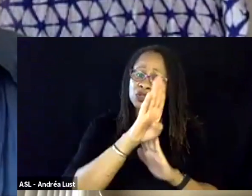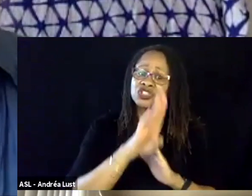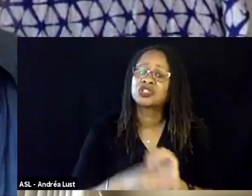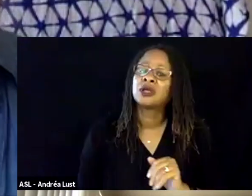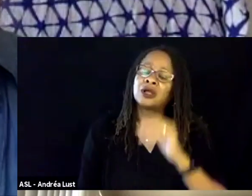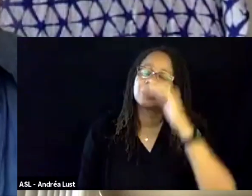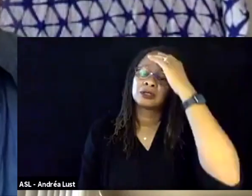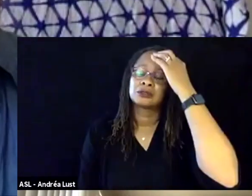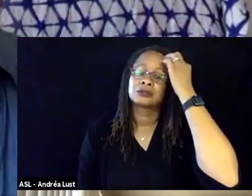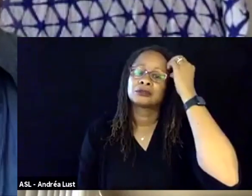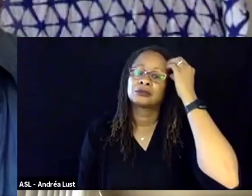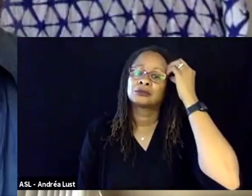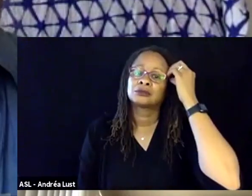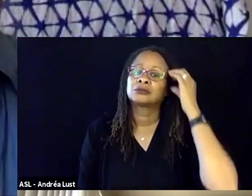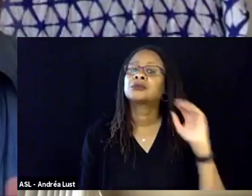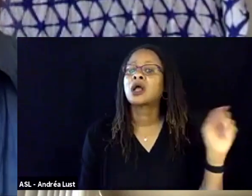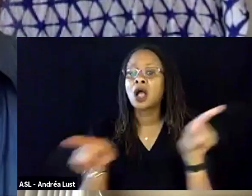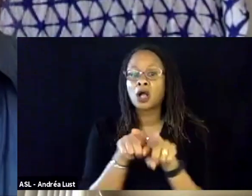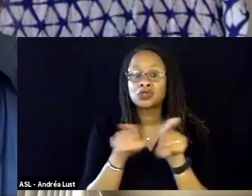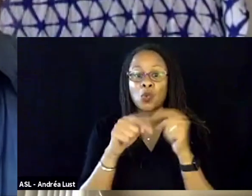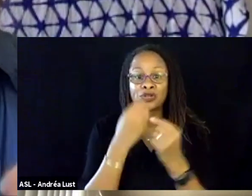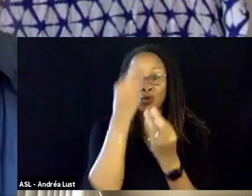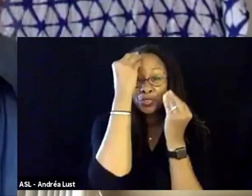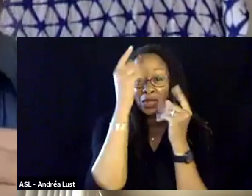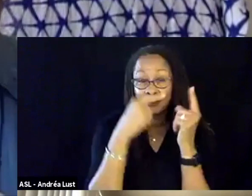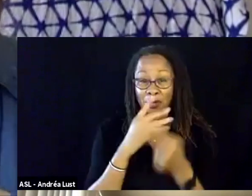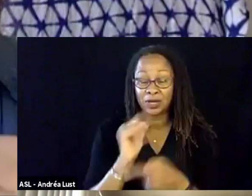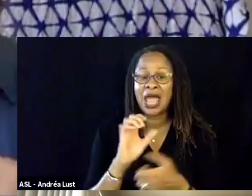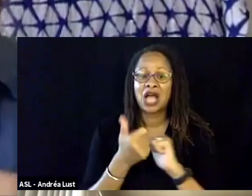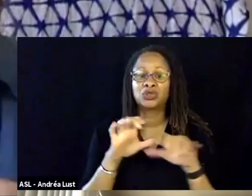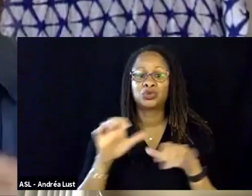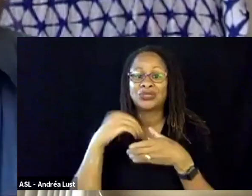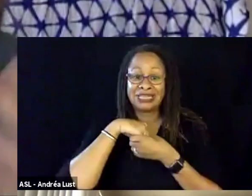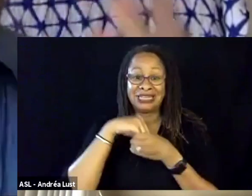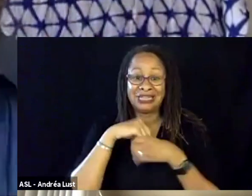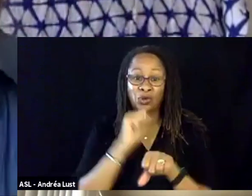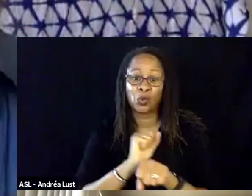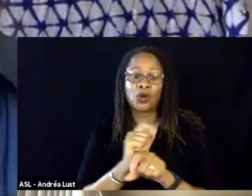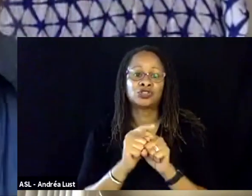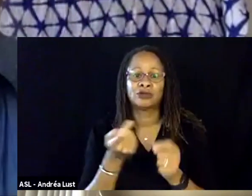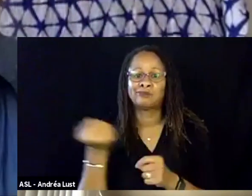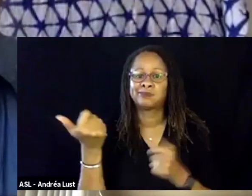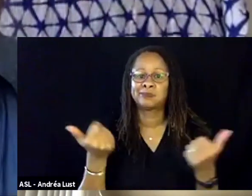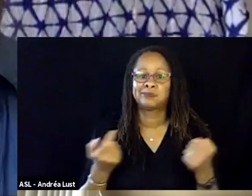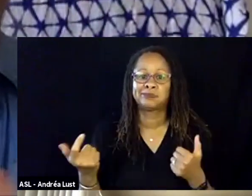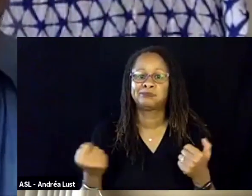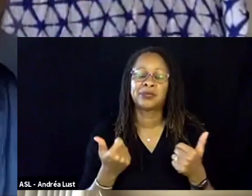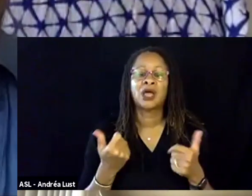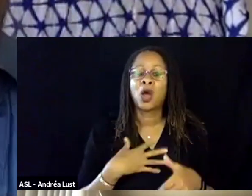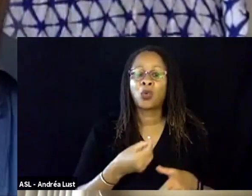So also, when we're thinking about this, how do you do this sort of inner work that you need to do to root out white supremacy out of